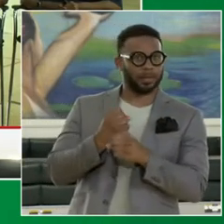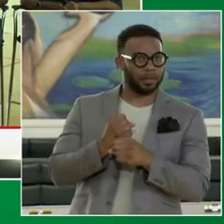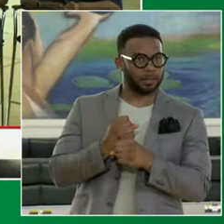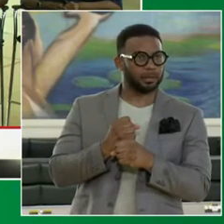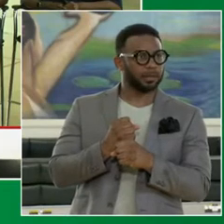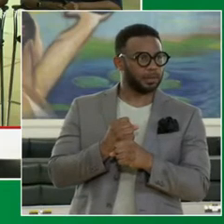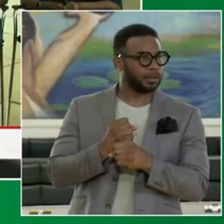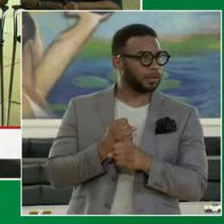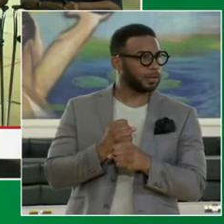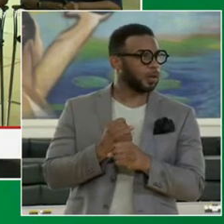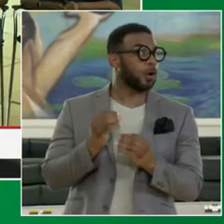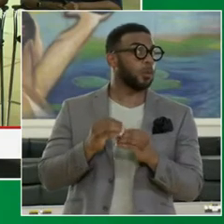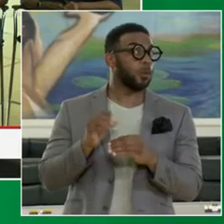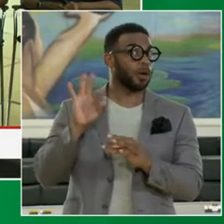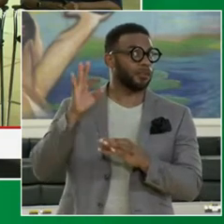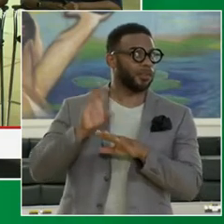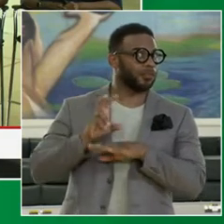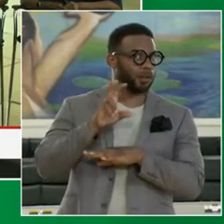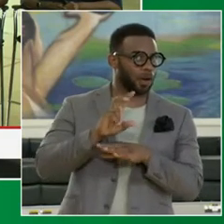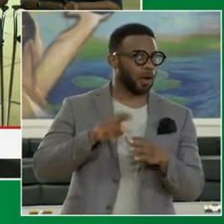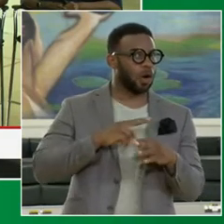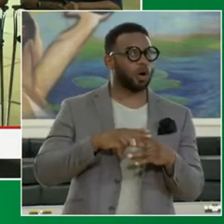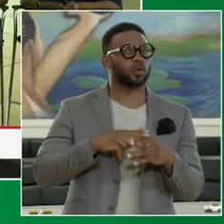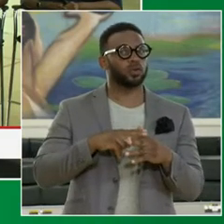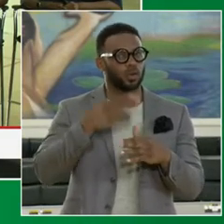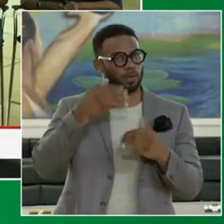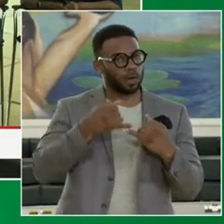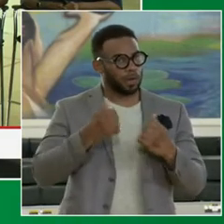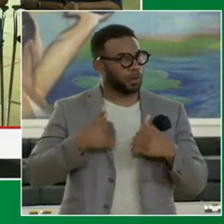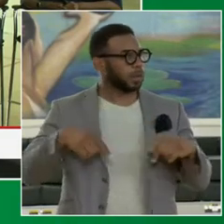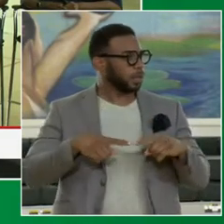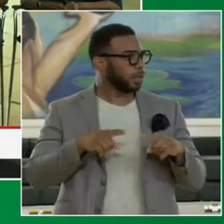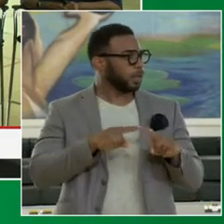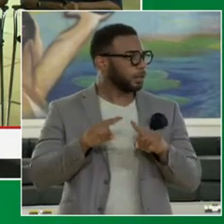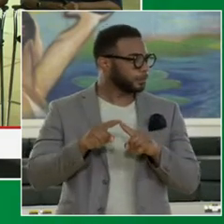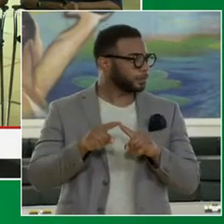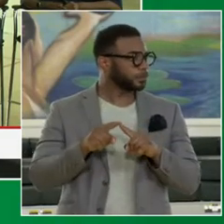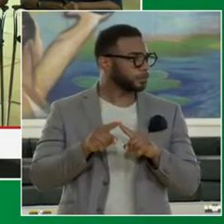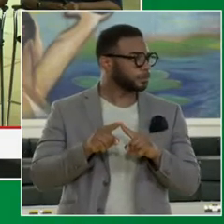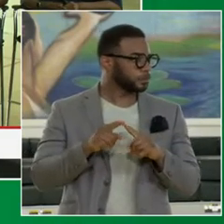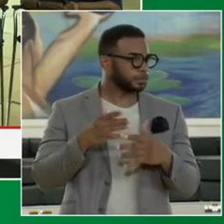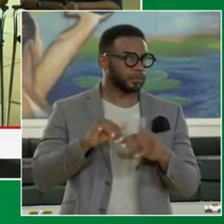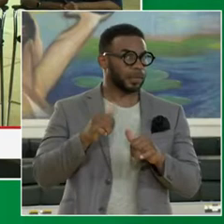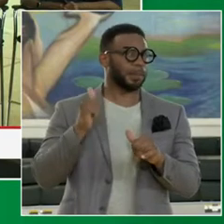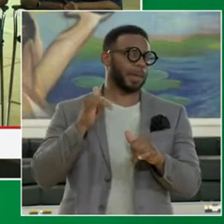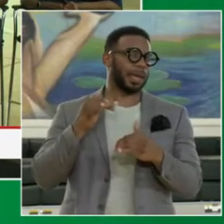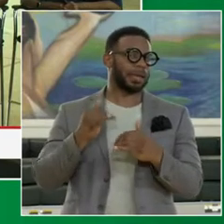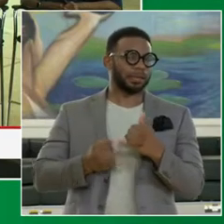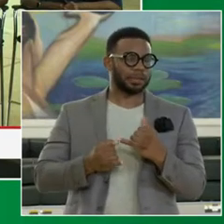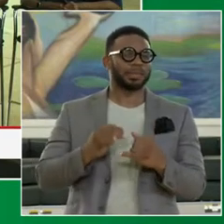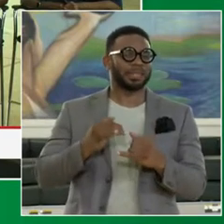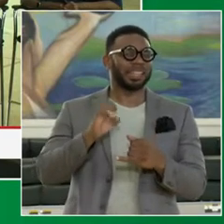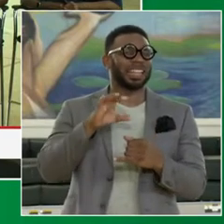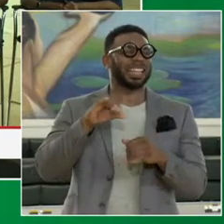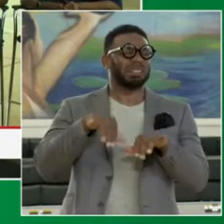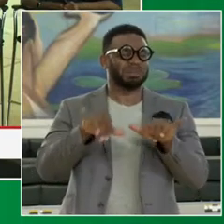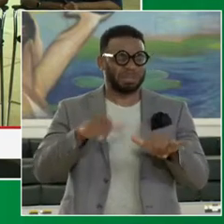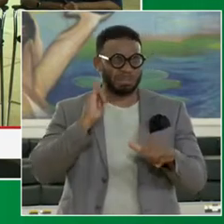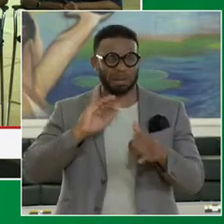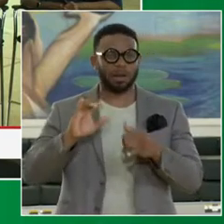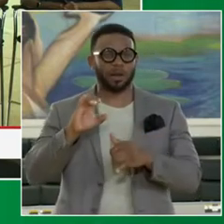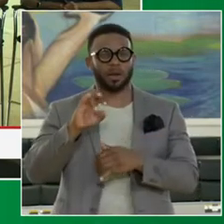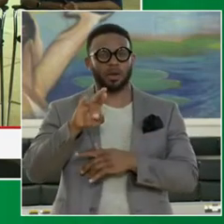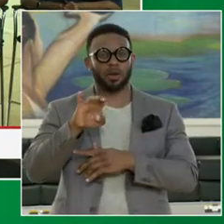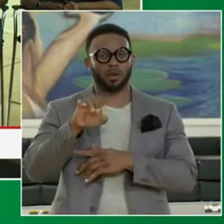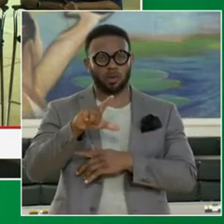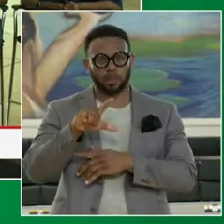some increased funding, and also sits on that front end with us, as well as on sort of the back end of that ecosystem of our criminal